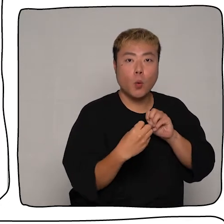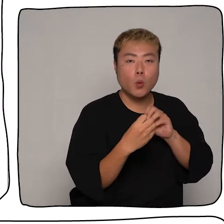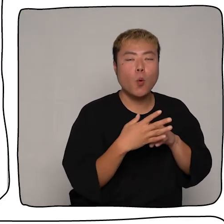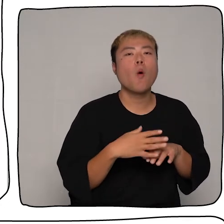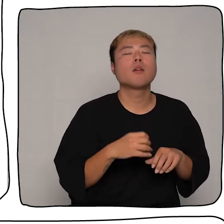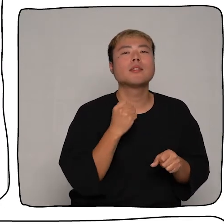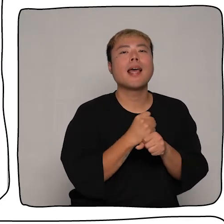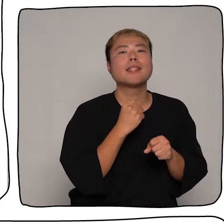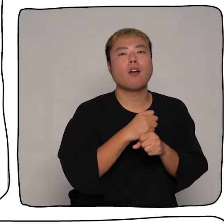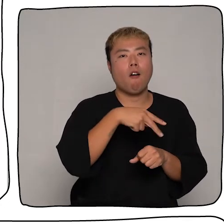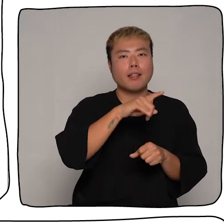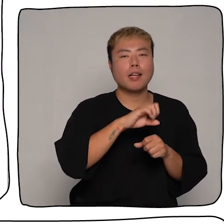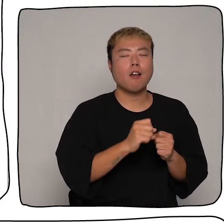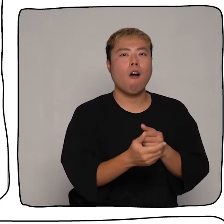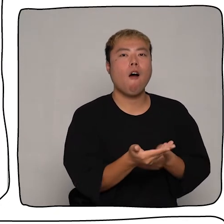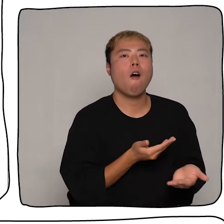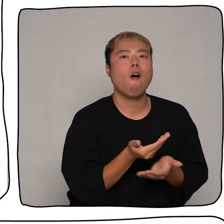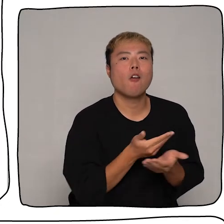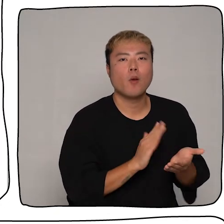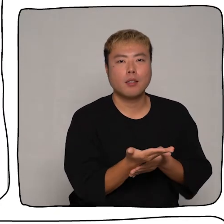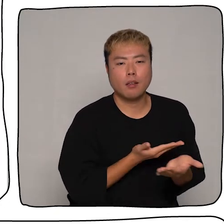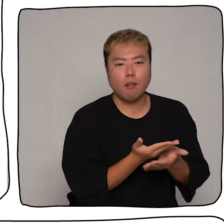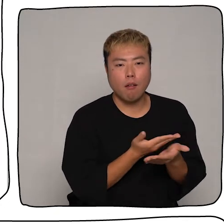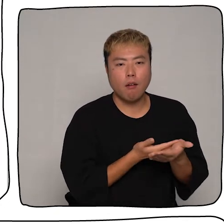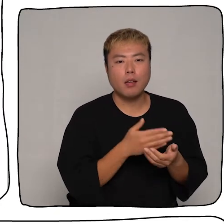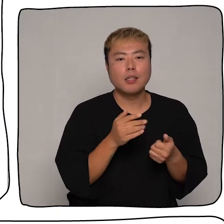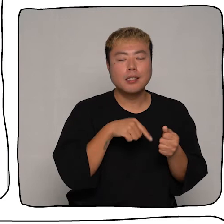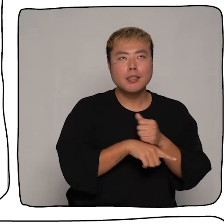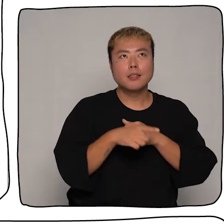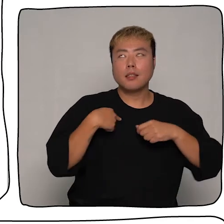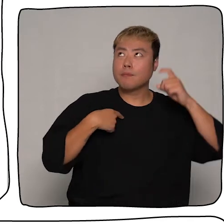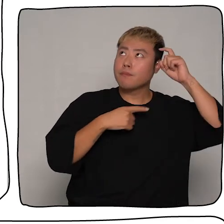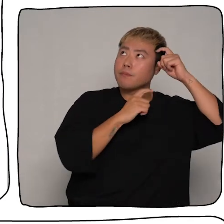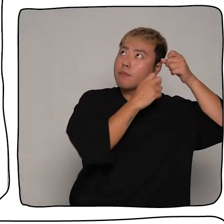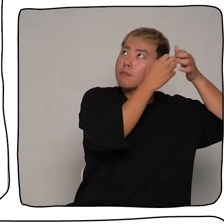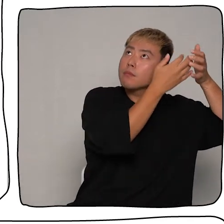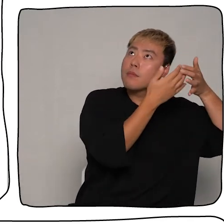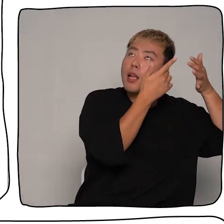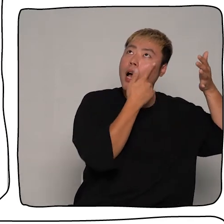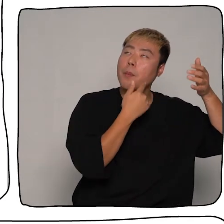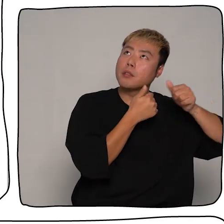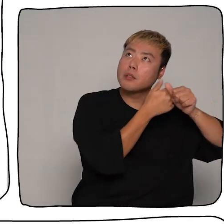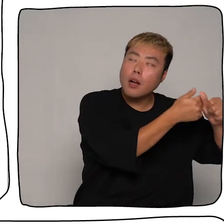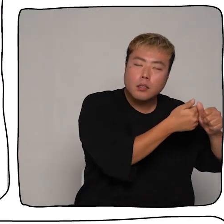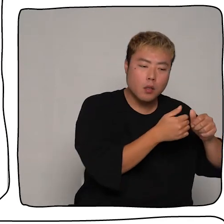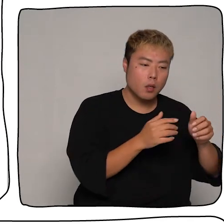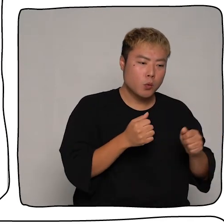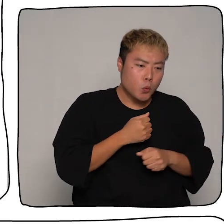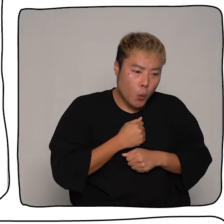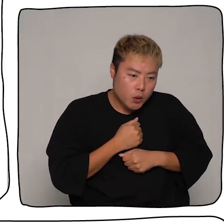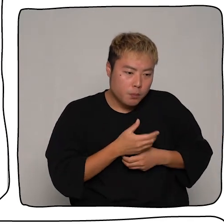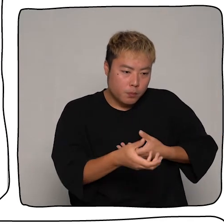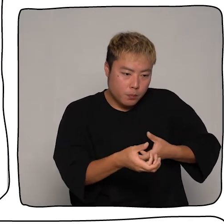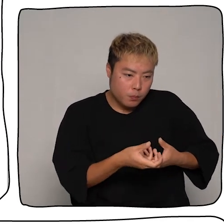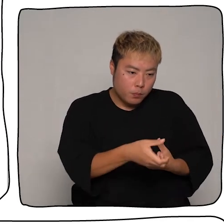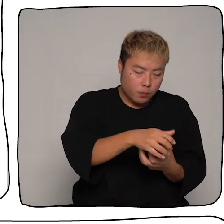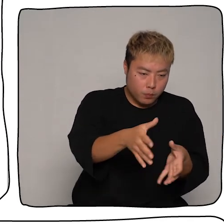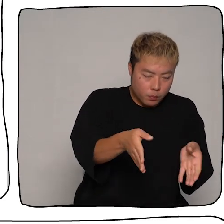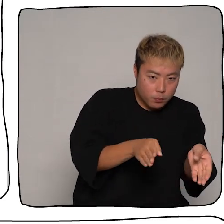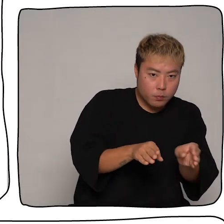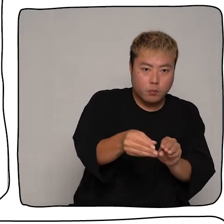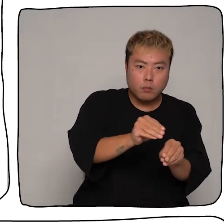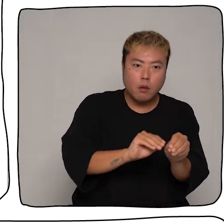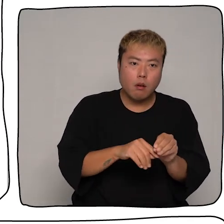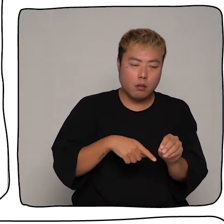He found he was adjusting his manner of touch based on, of course, imaginary reaction of his